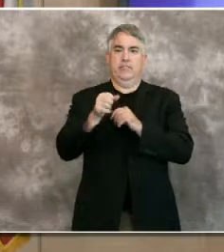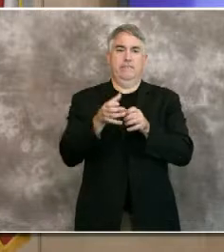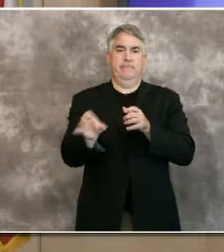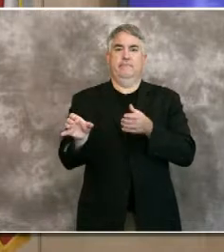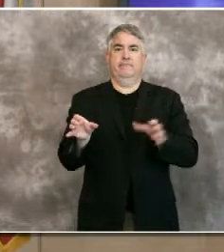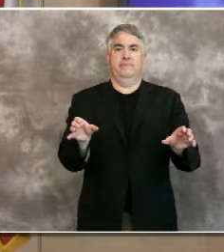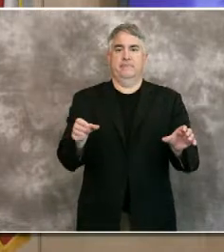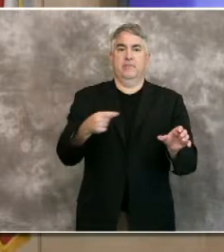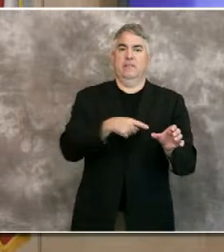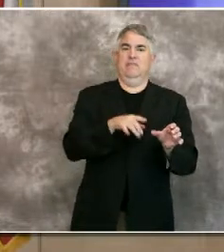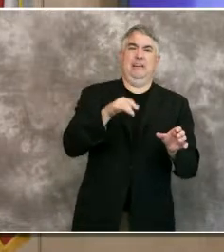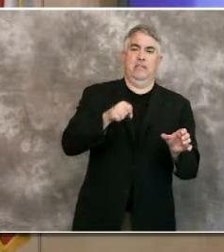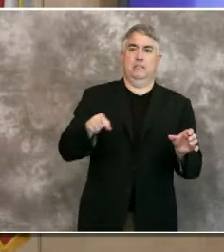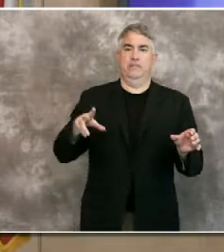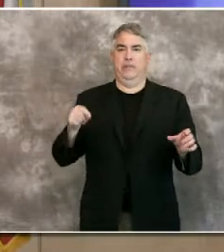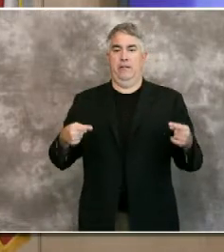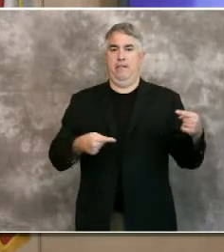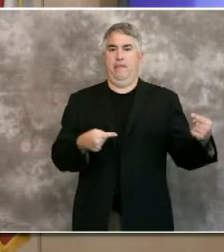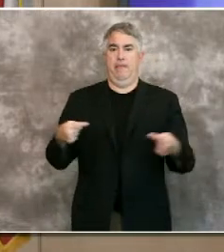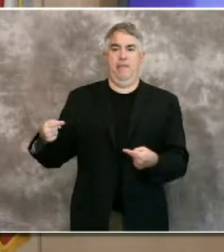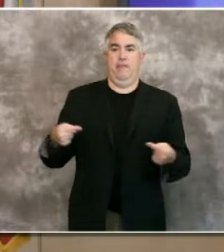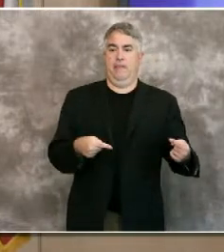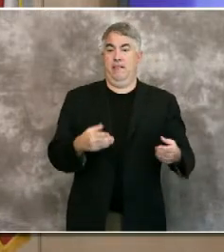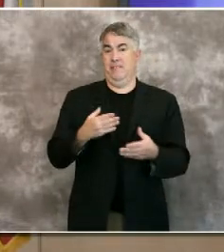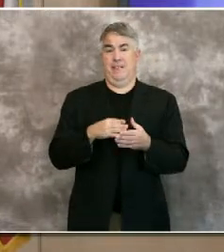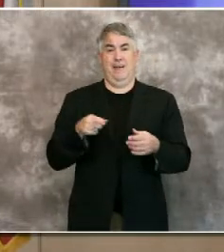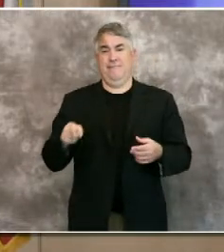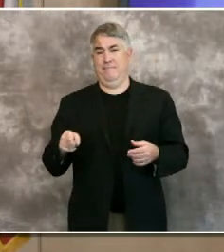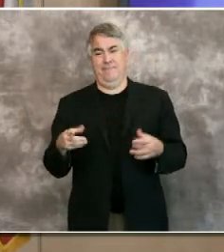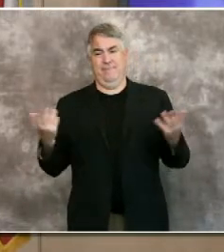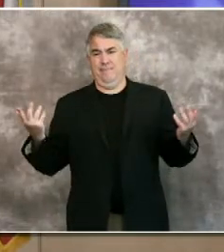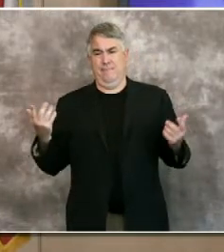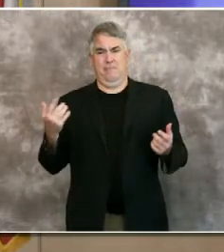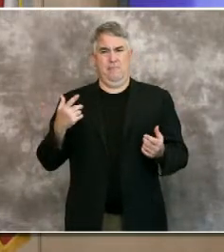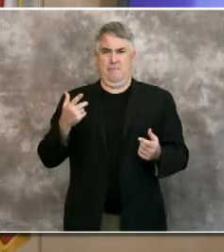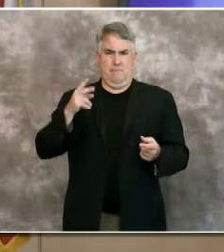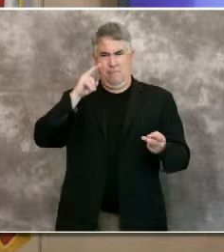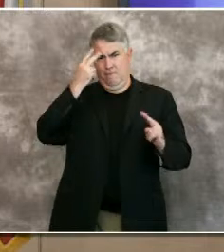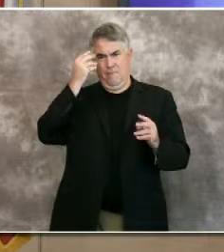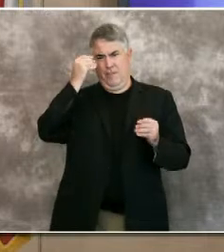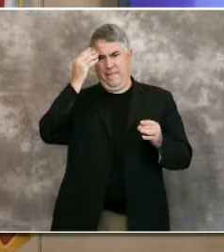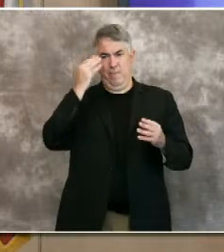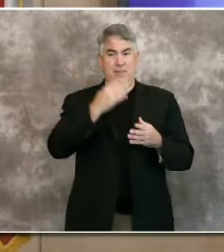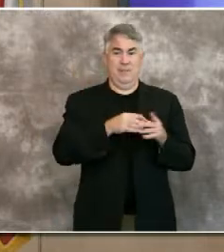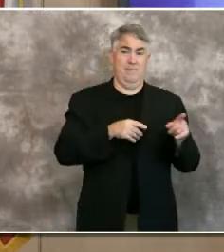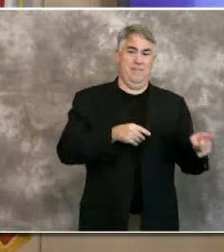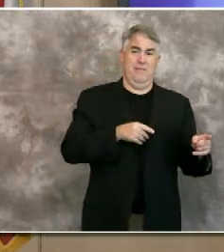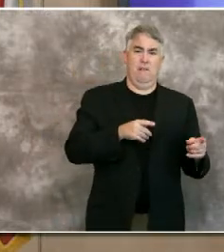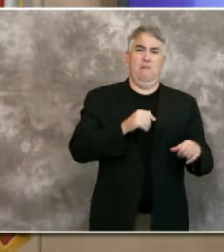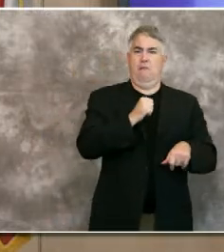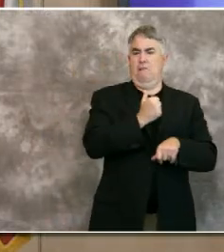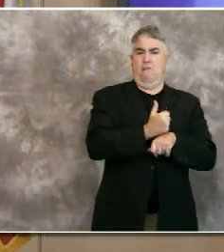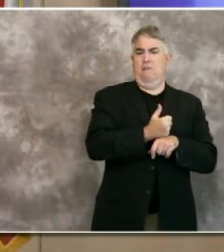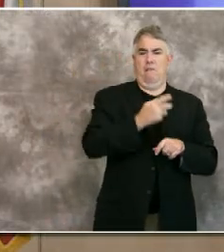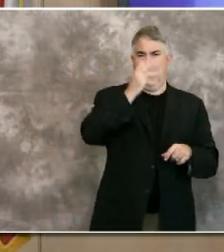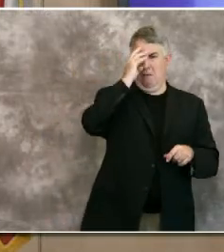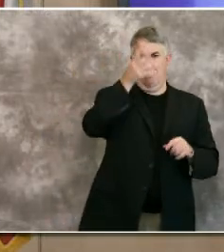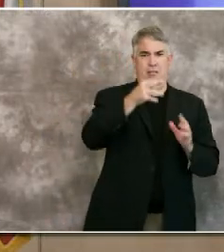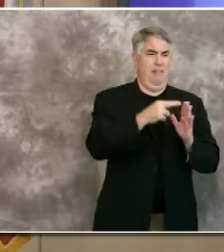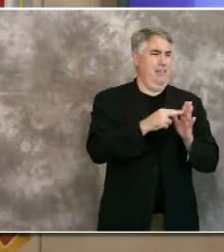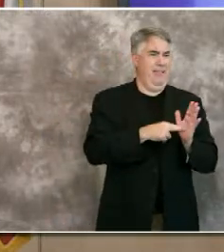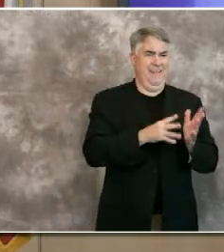share misinformation. We unfortunately sometimes have a number of outlets who share misinformation and promulgate things that are just not factually